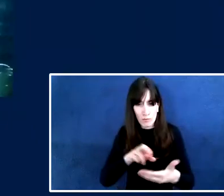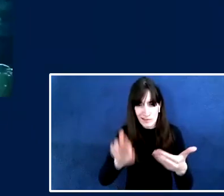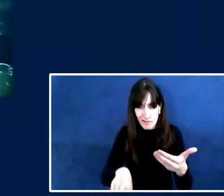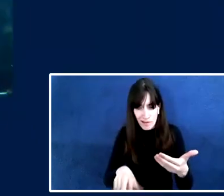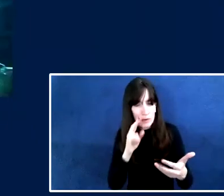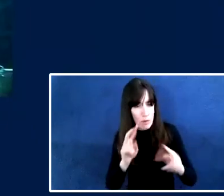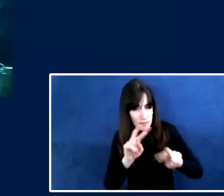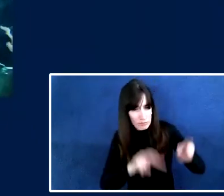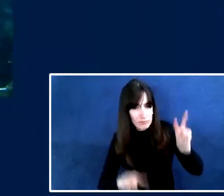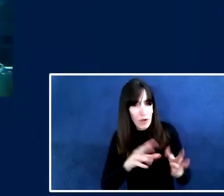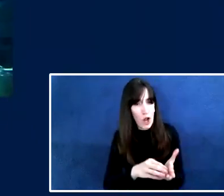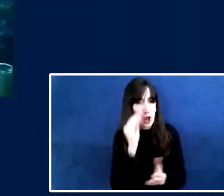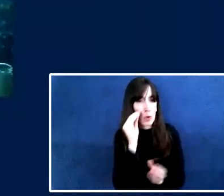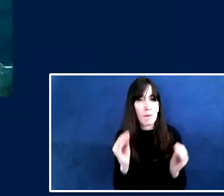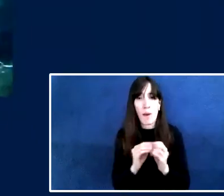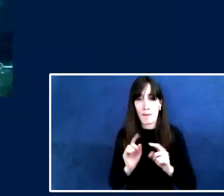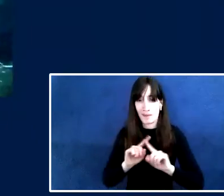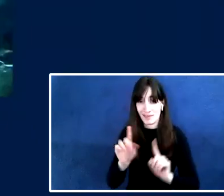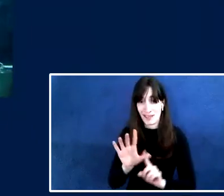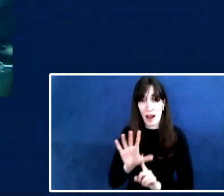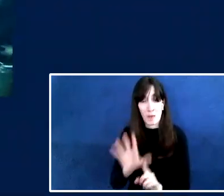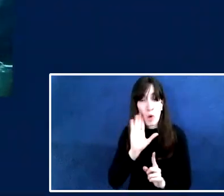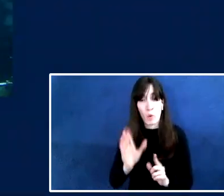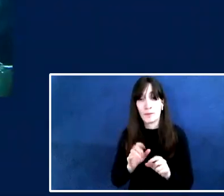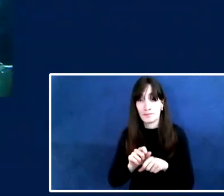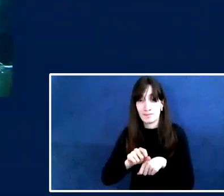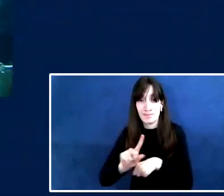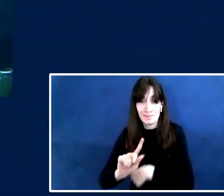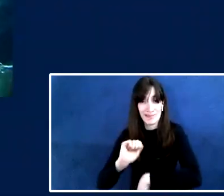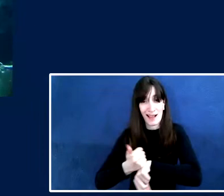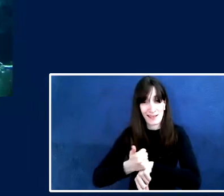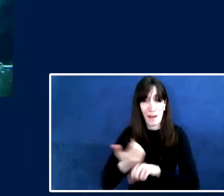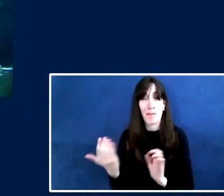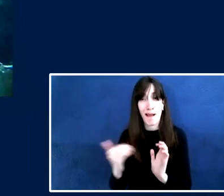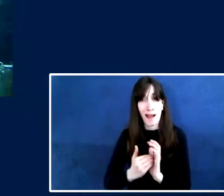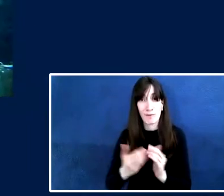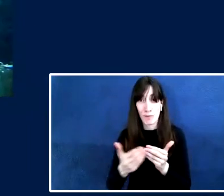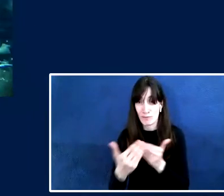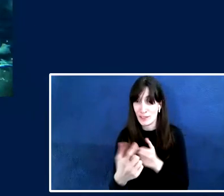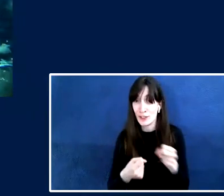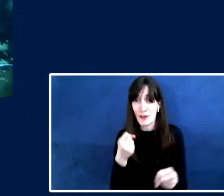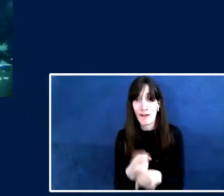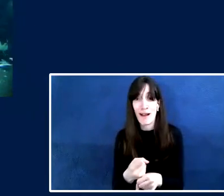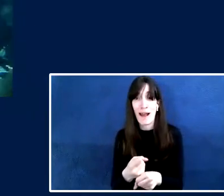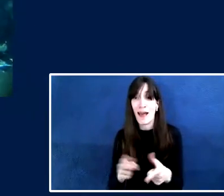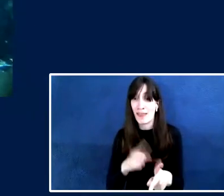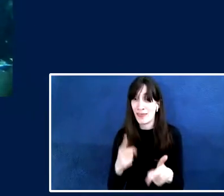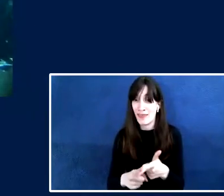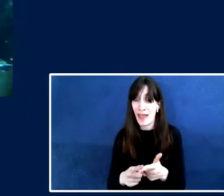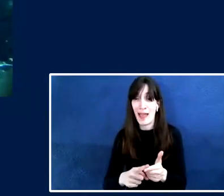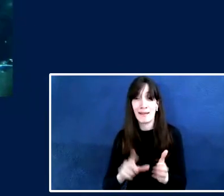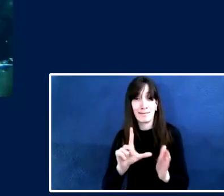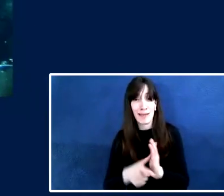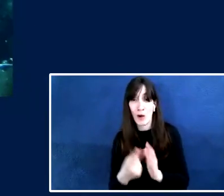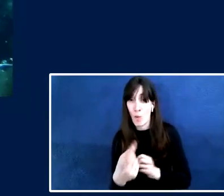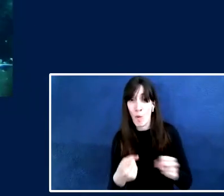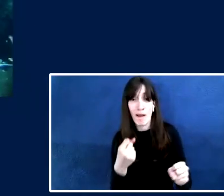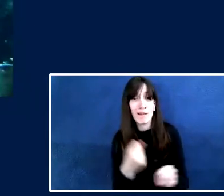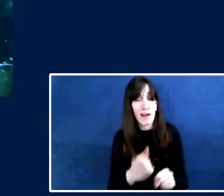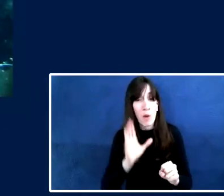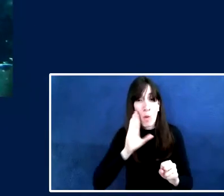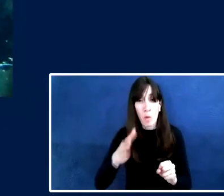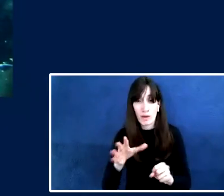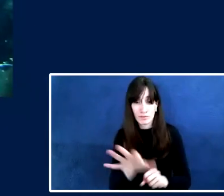this camera will be now deployed here for the next year, and we'll come out in a year and pick it up, and we'll have another view of